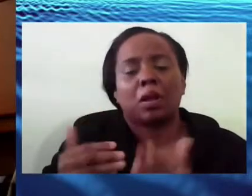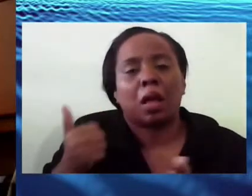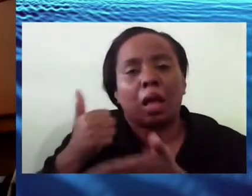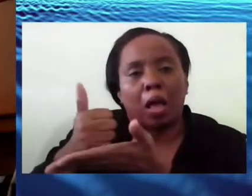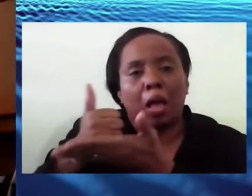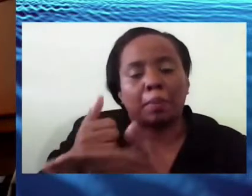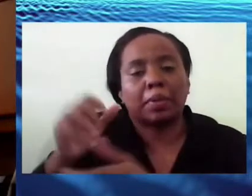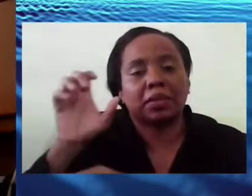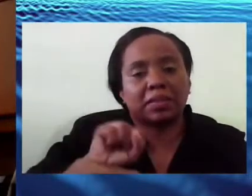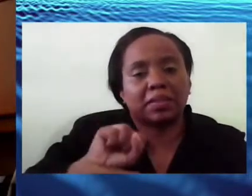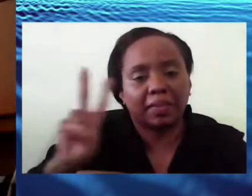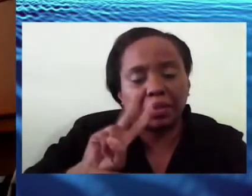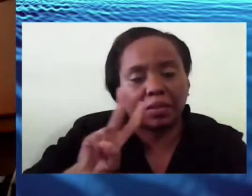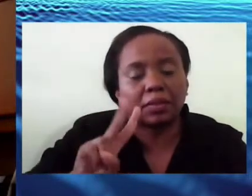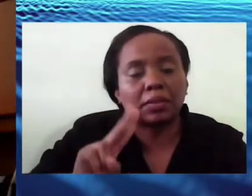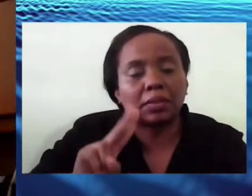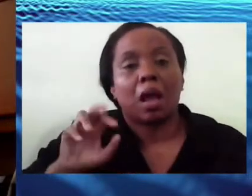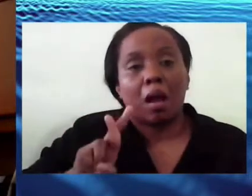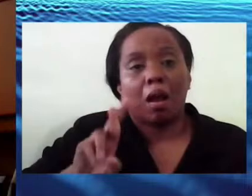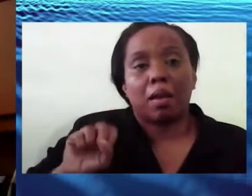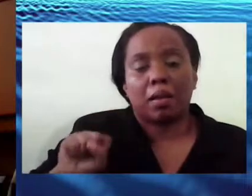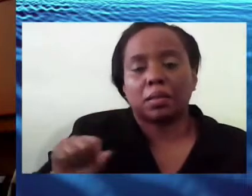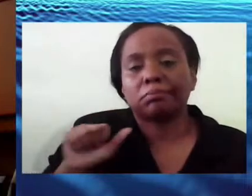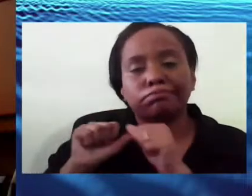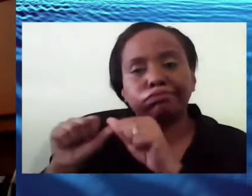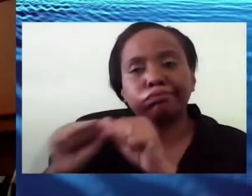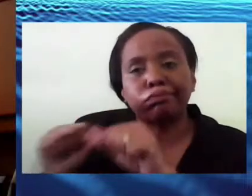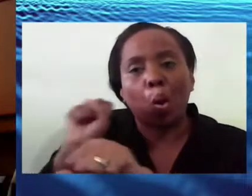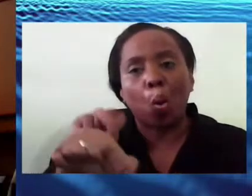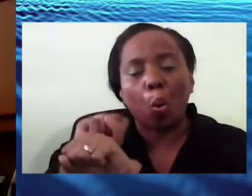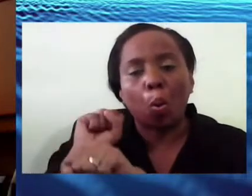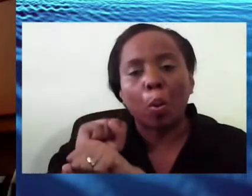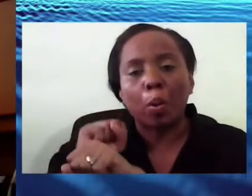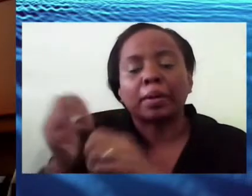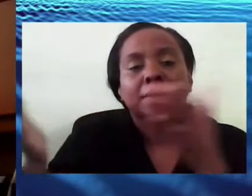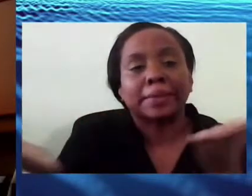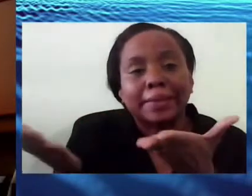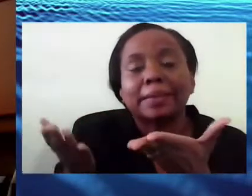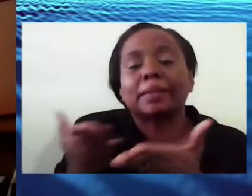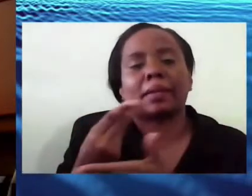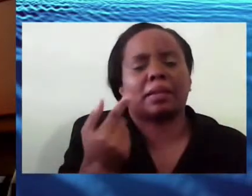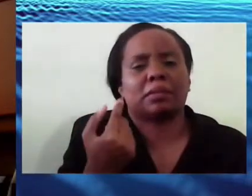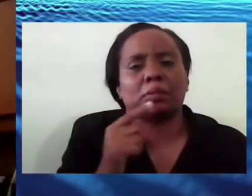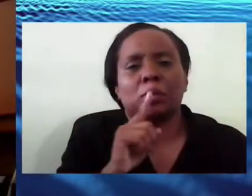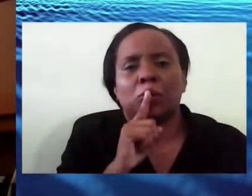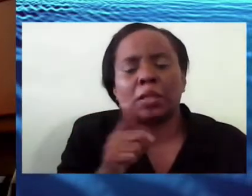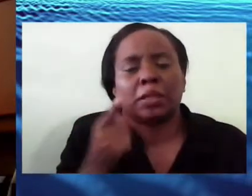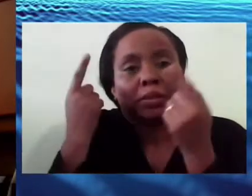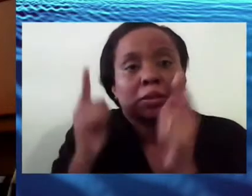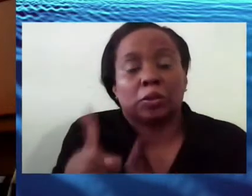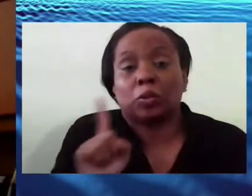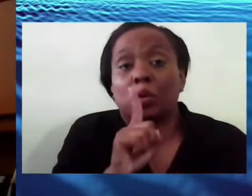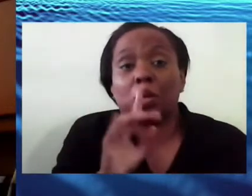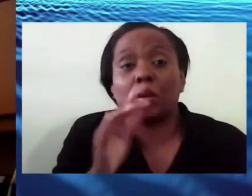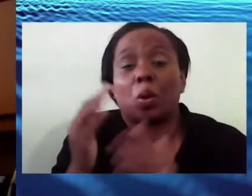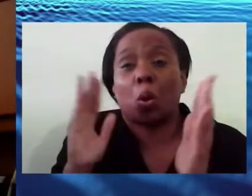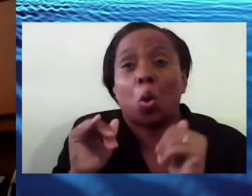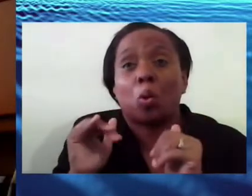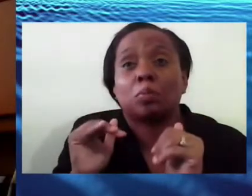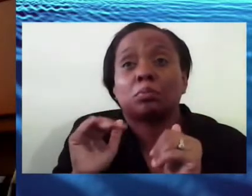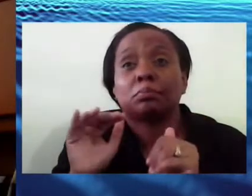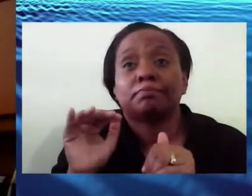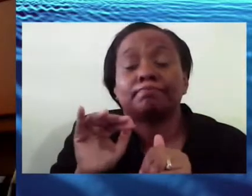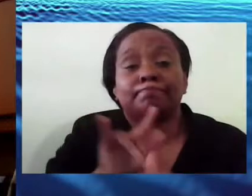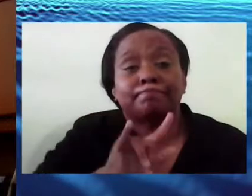system continues. Obviously, it's based here in Barbados and by the airport, and they, we are hoping, will be flying as early as tonight